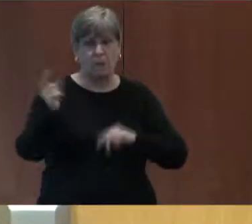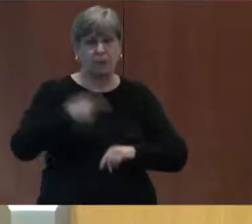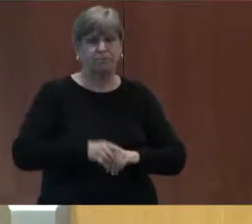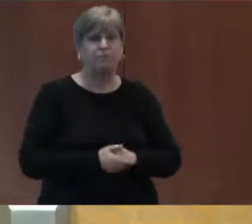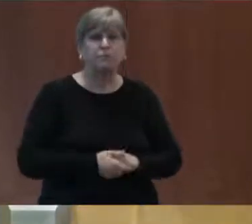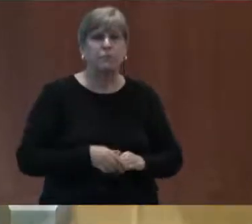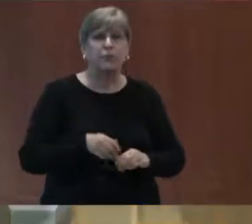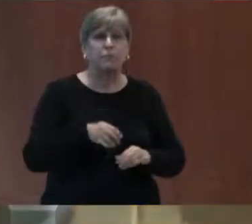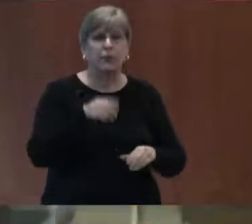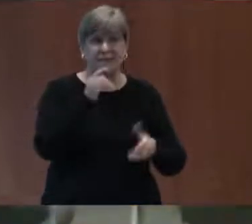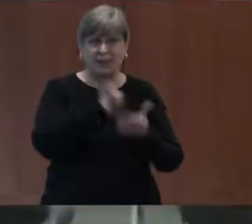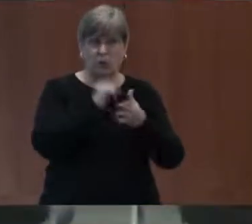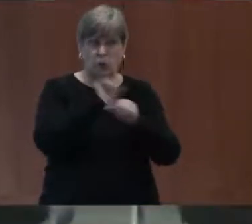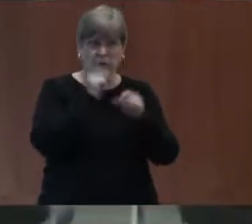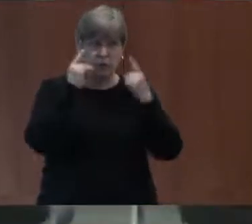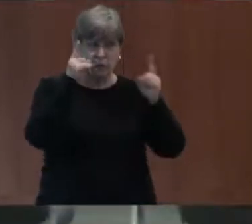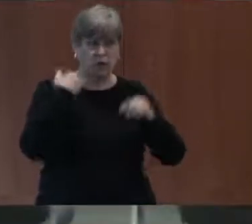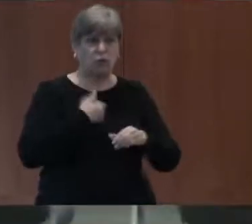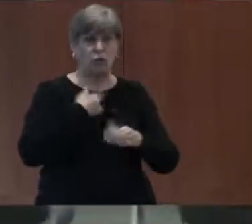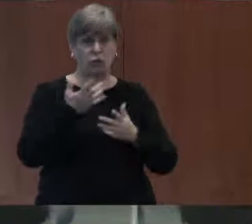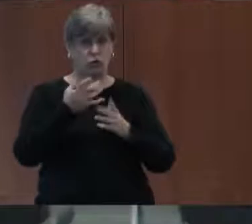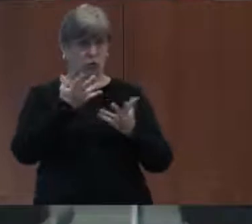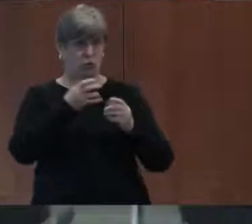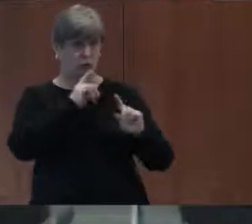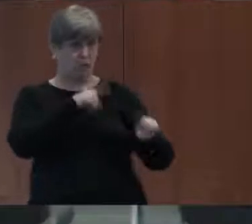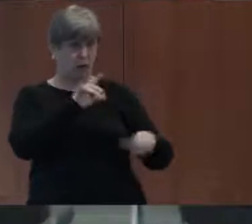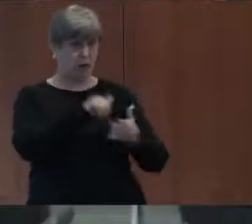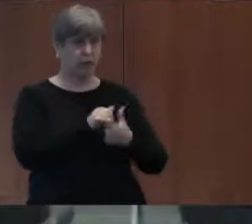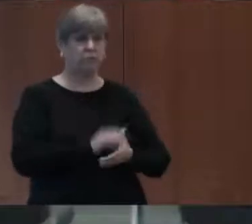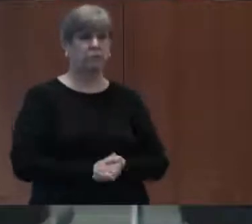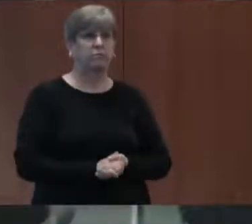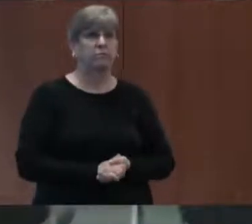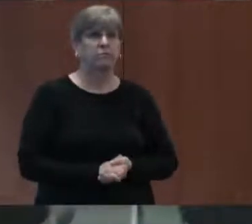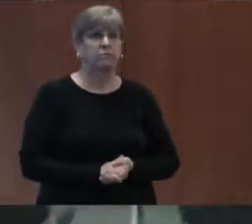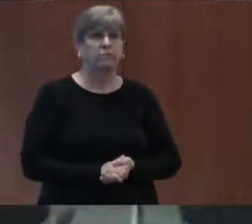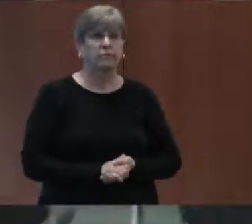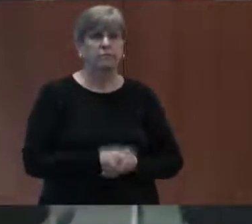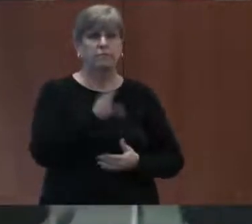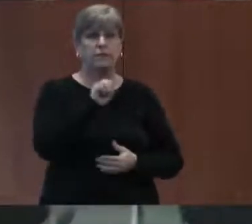back. If you'd like to respond.